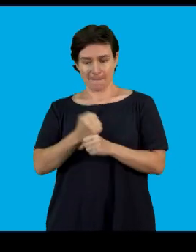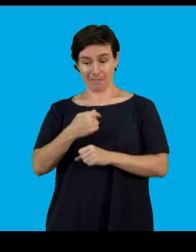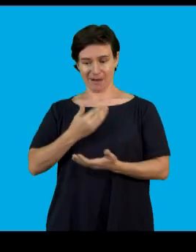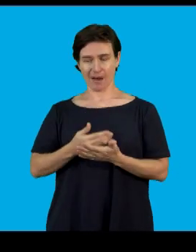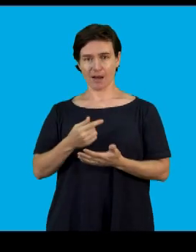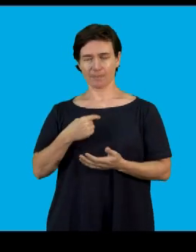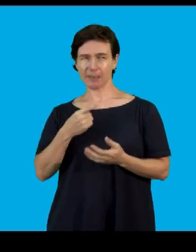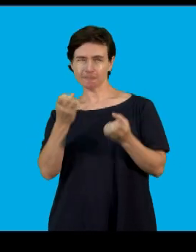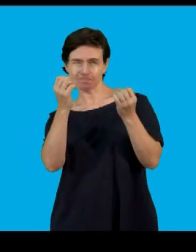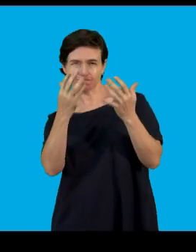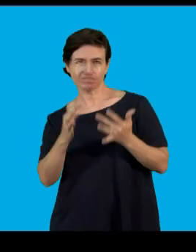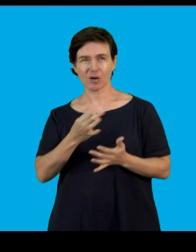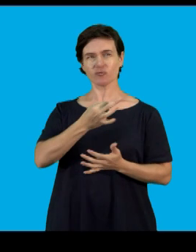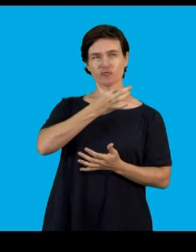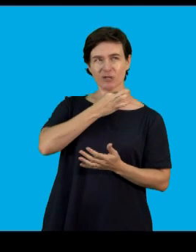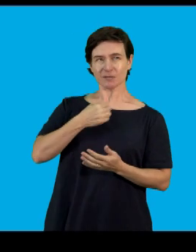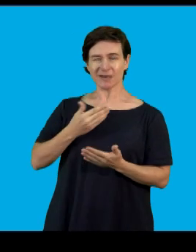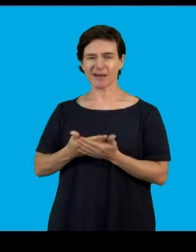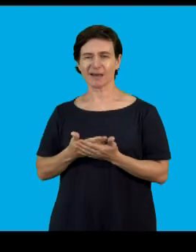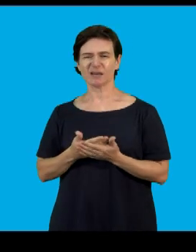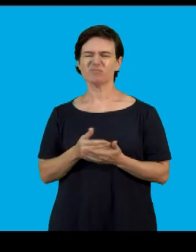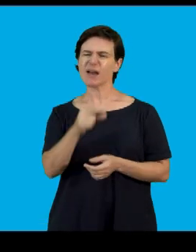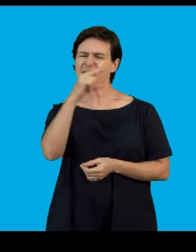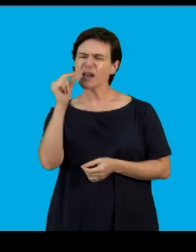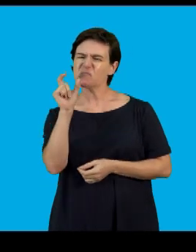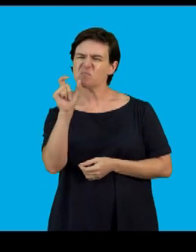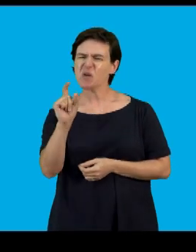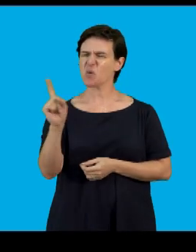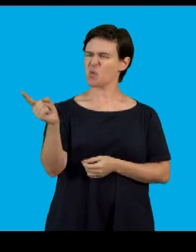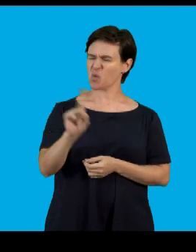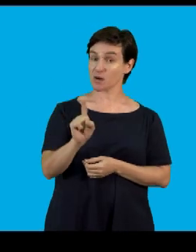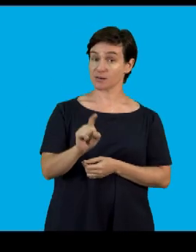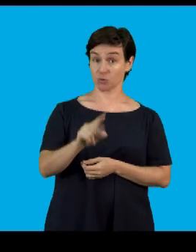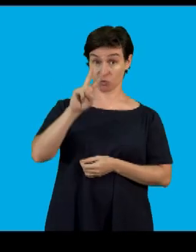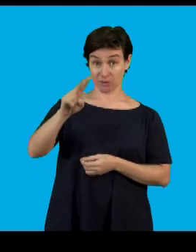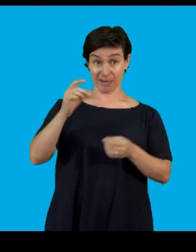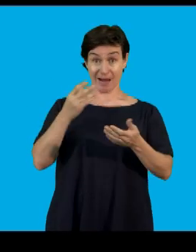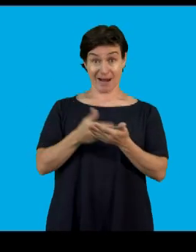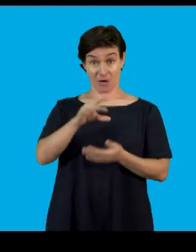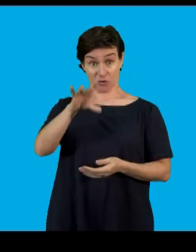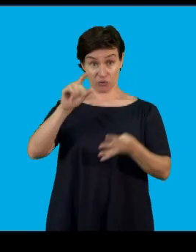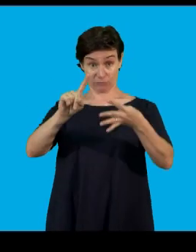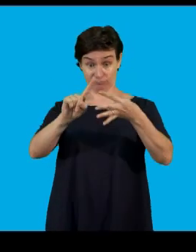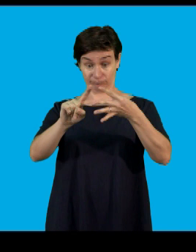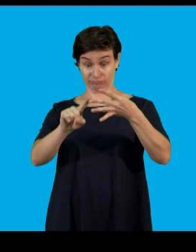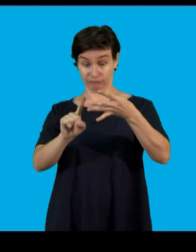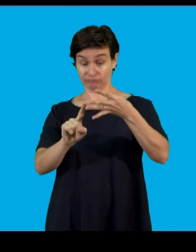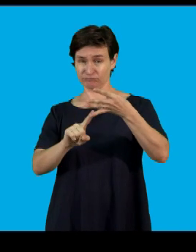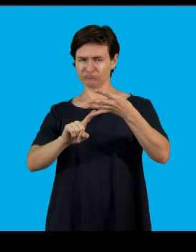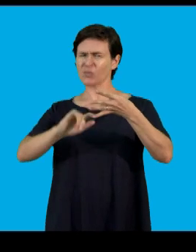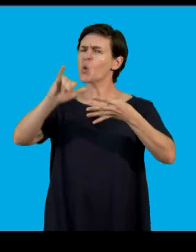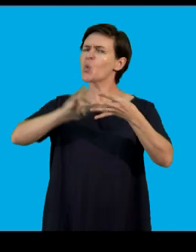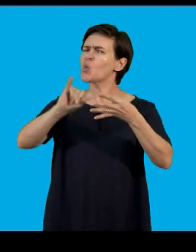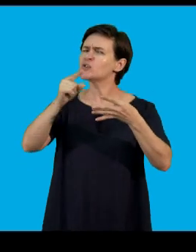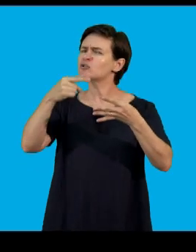take calculated risks is called what? So from these options, there's the correct answer. Which one